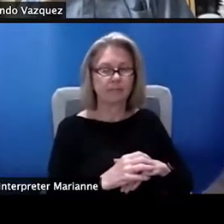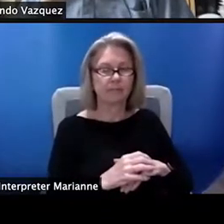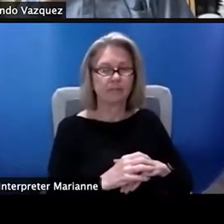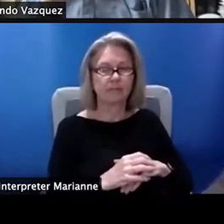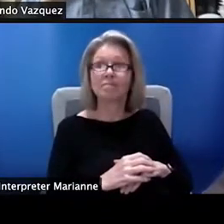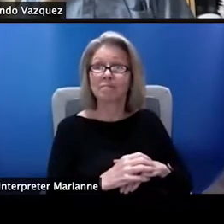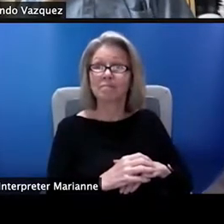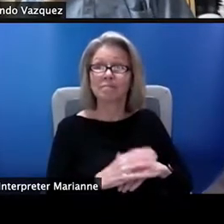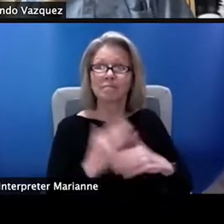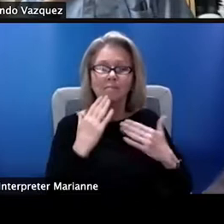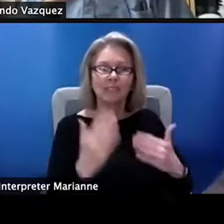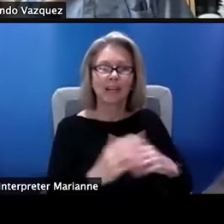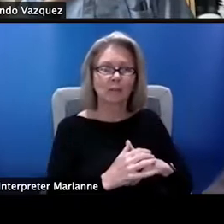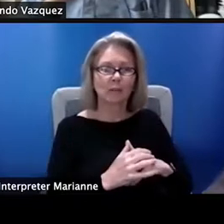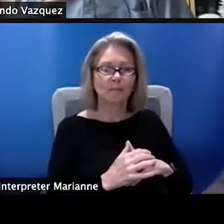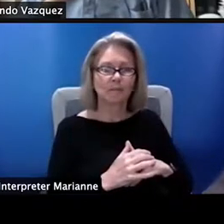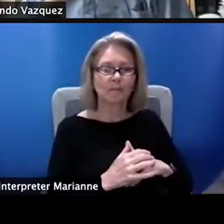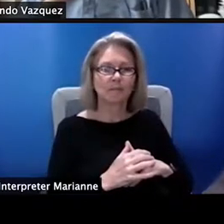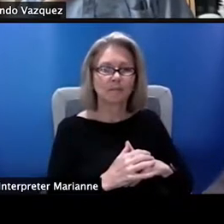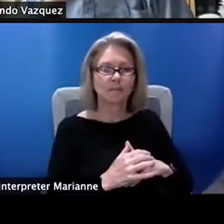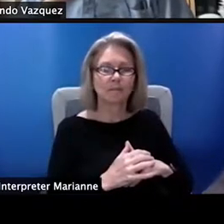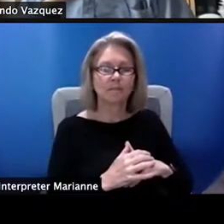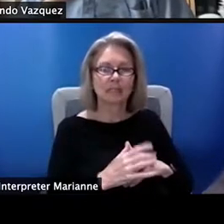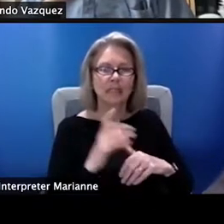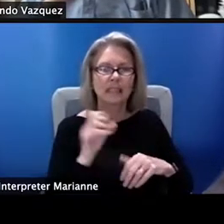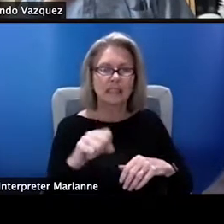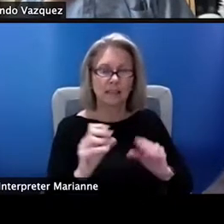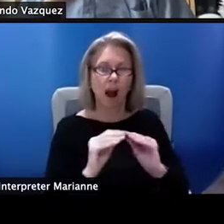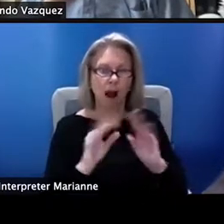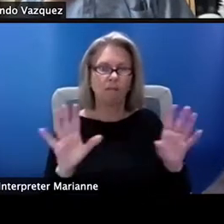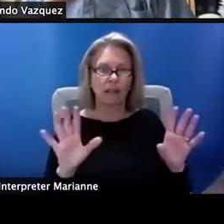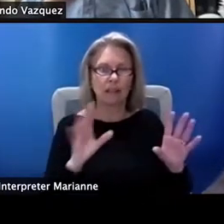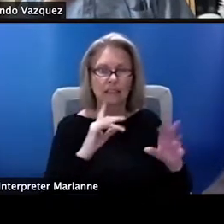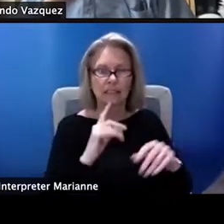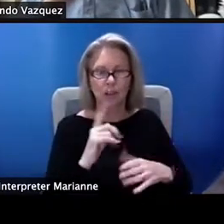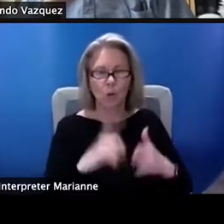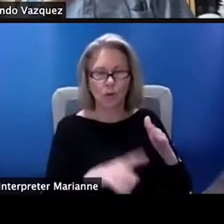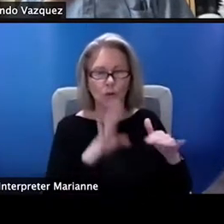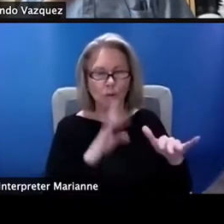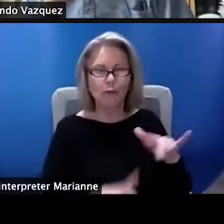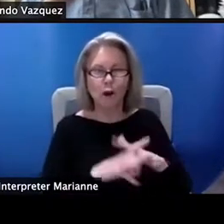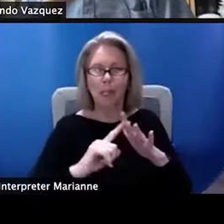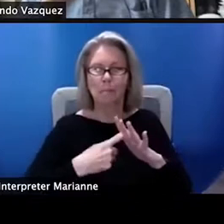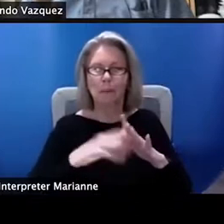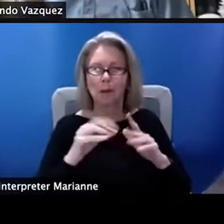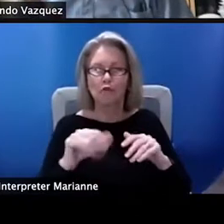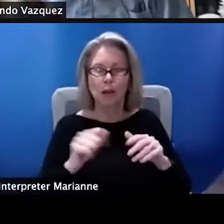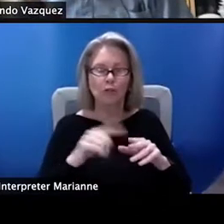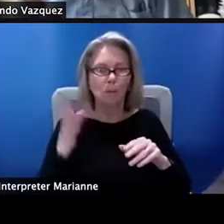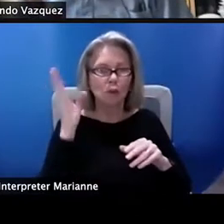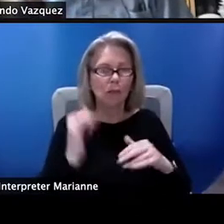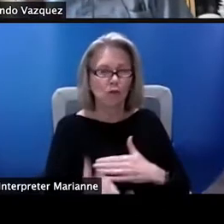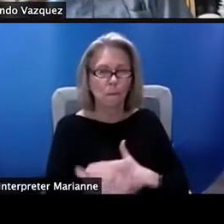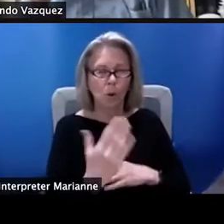Thank you. Creation of conditions is also something that Maria, well, you brought up right at the beginning of presentations this